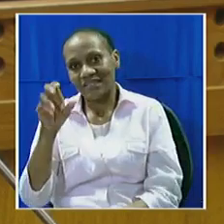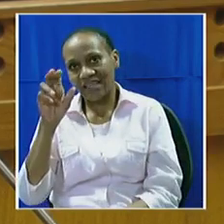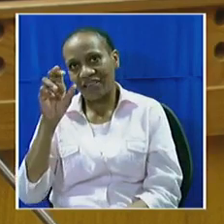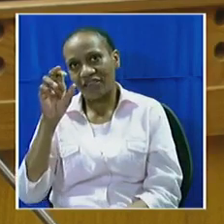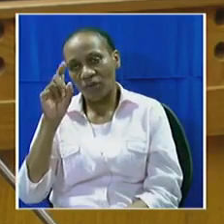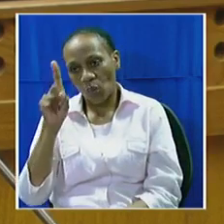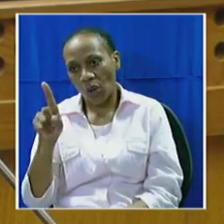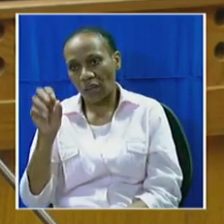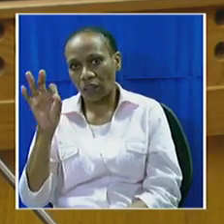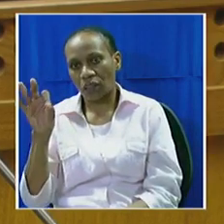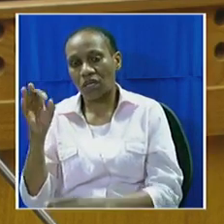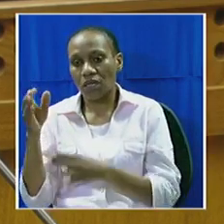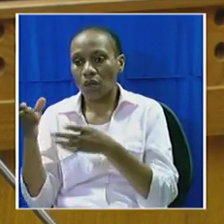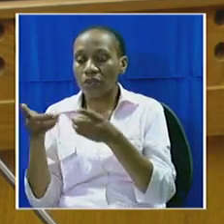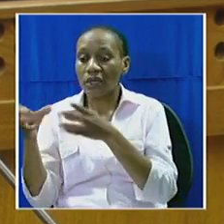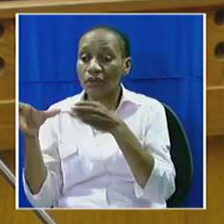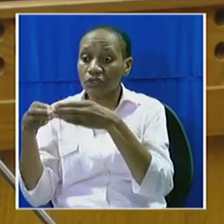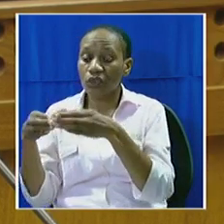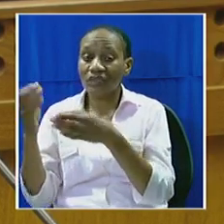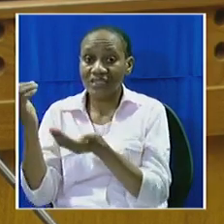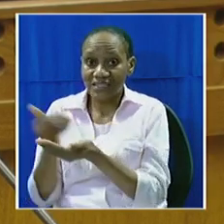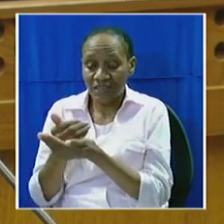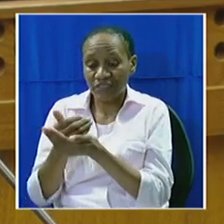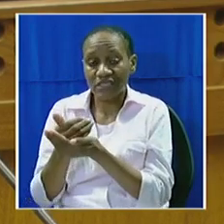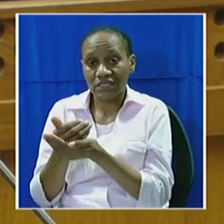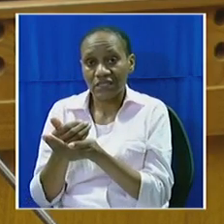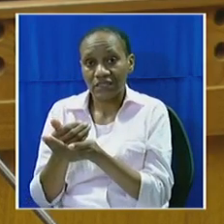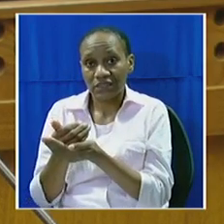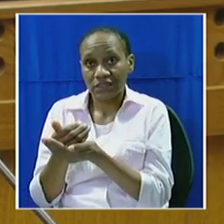713 posts are in the Directorate of Safety and Security.